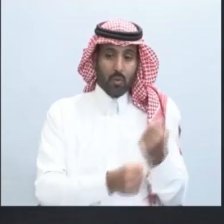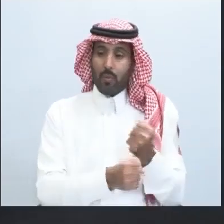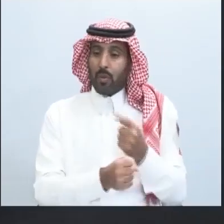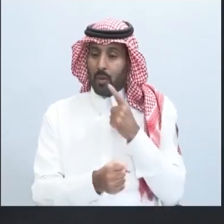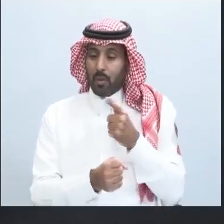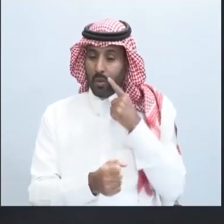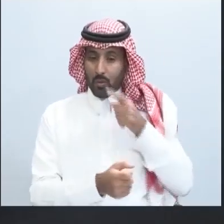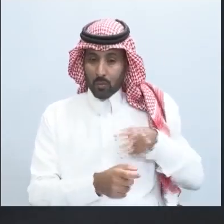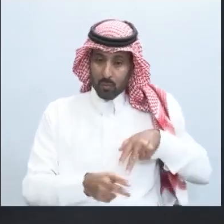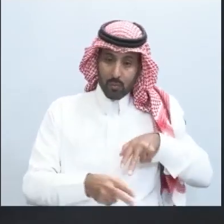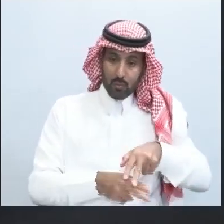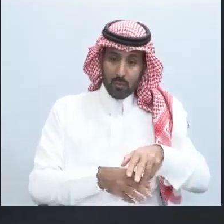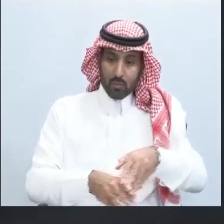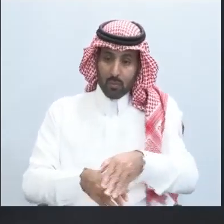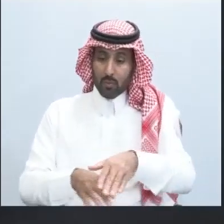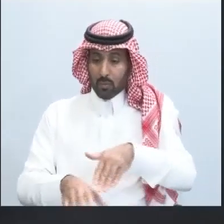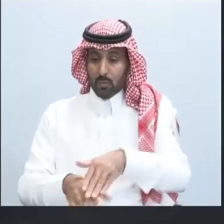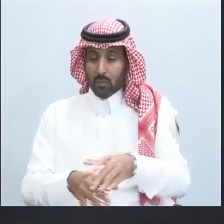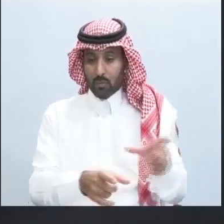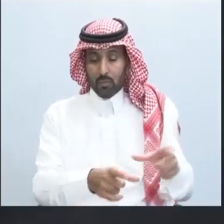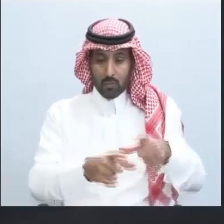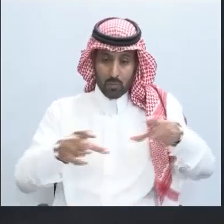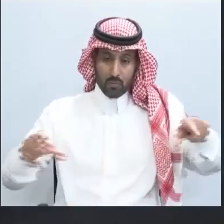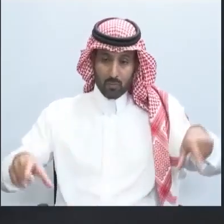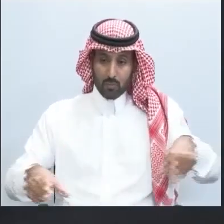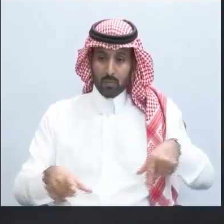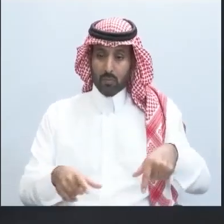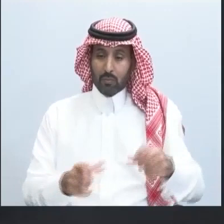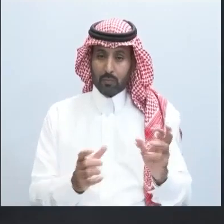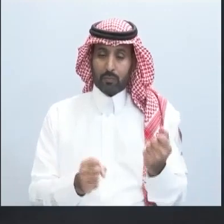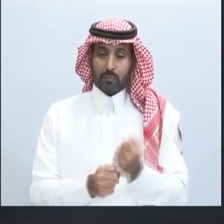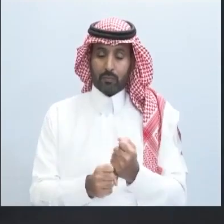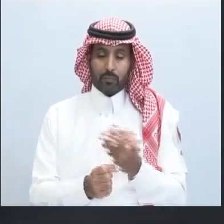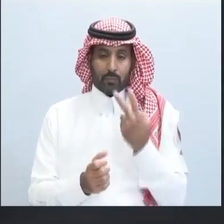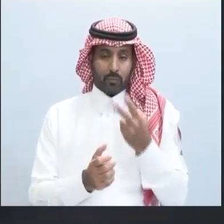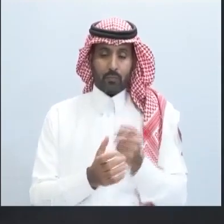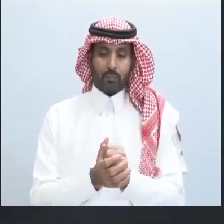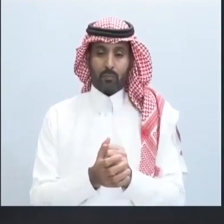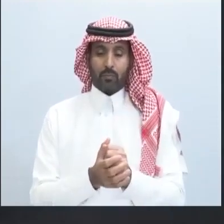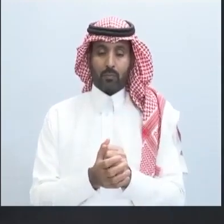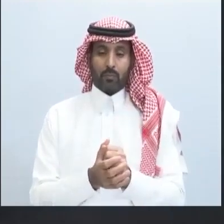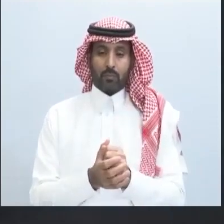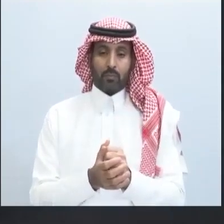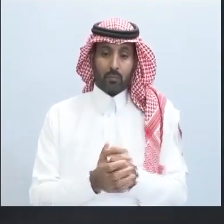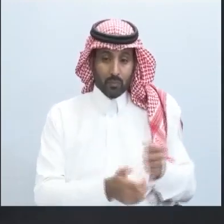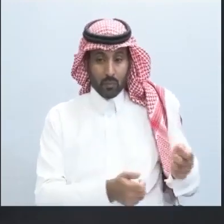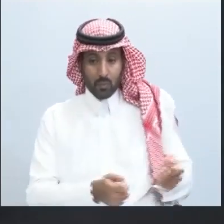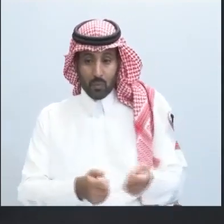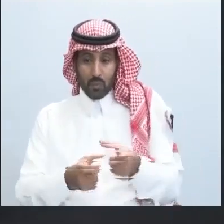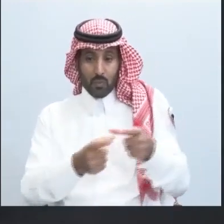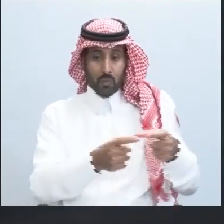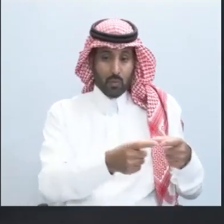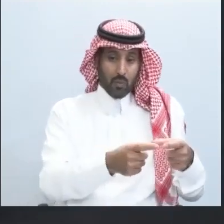when they are skating throughout the rink? What do they do? You can see in the picture here, they're carrying